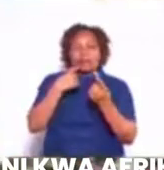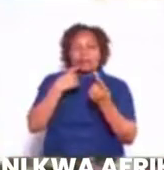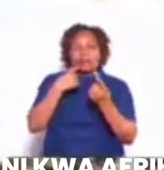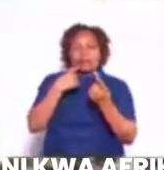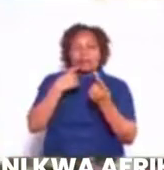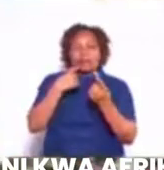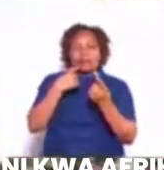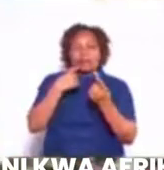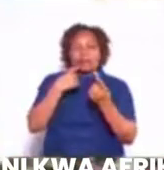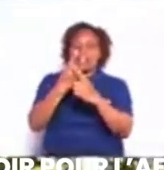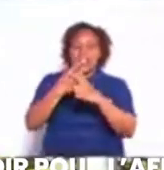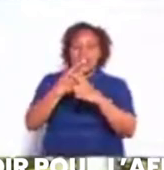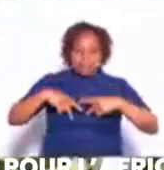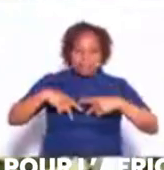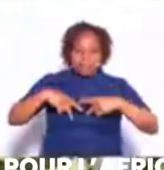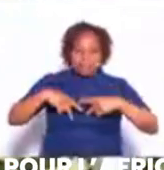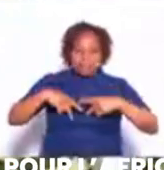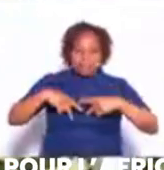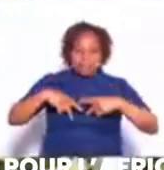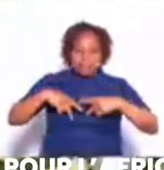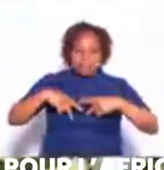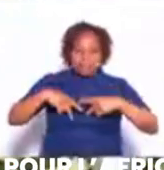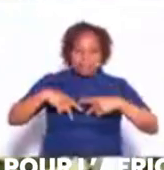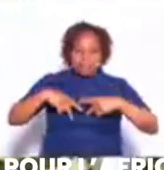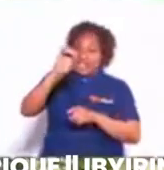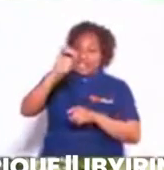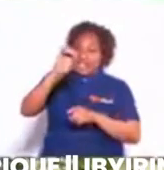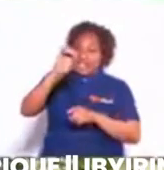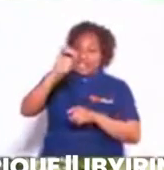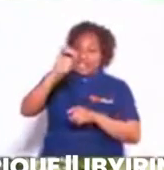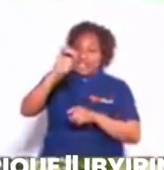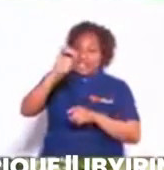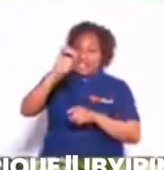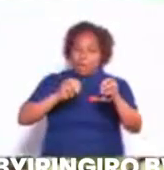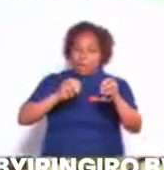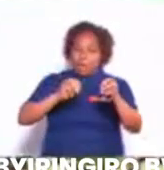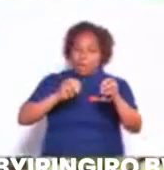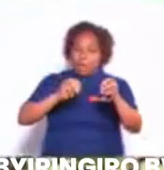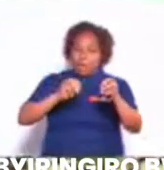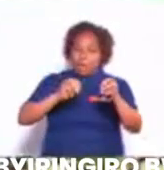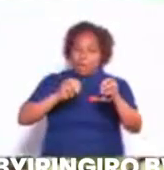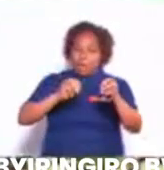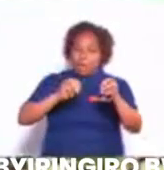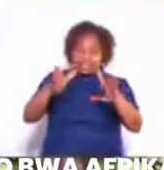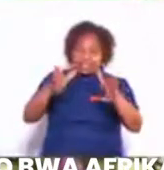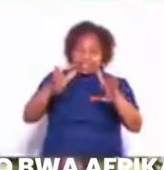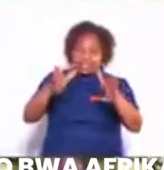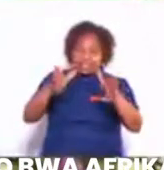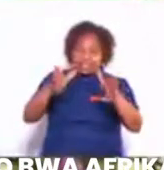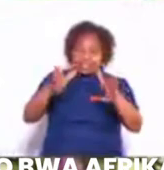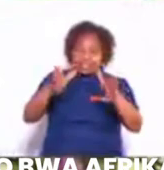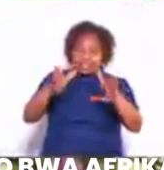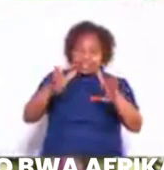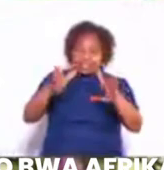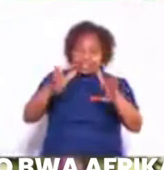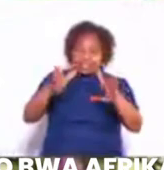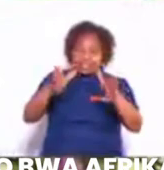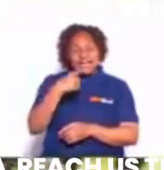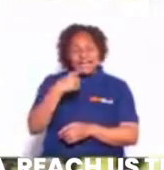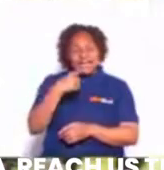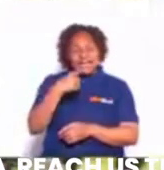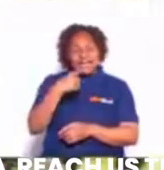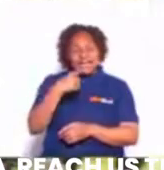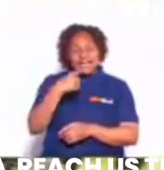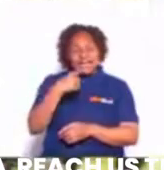different people like CEO of the companies, managers, directors. One of the things I do tell them when I'm talking to